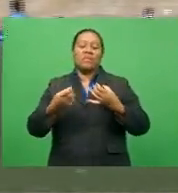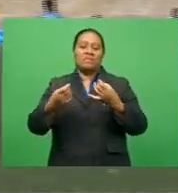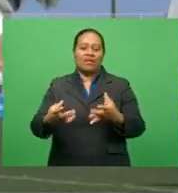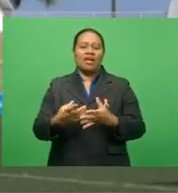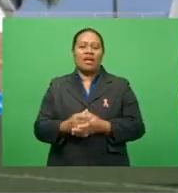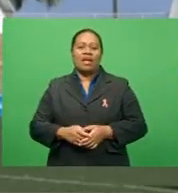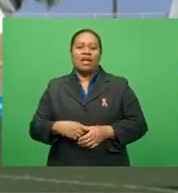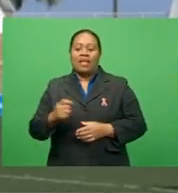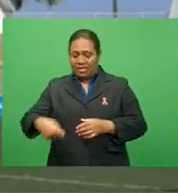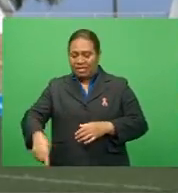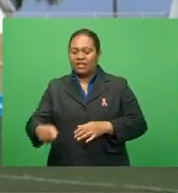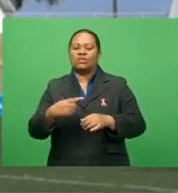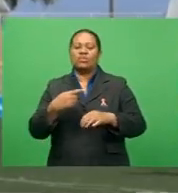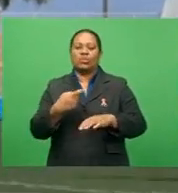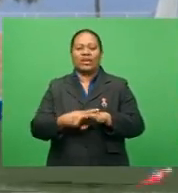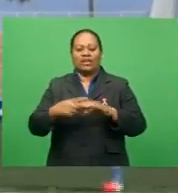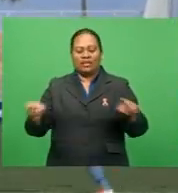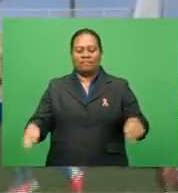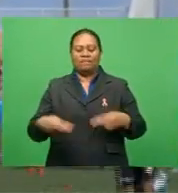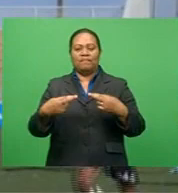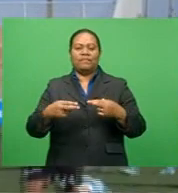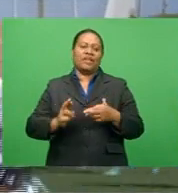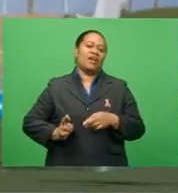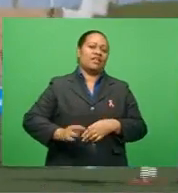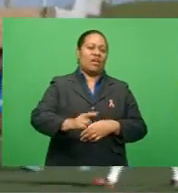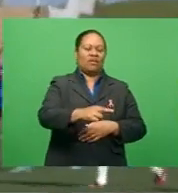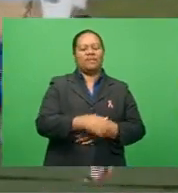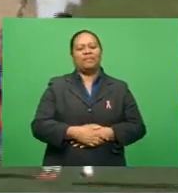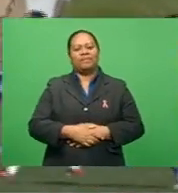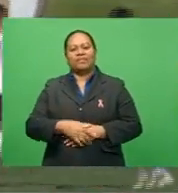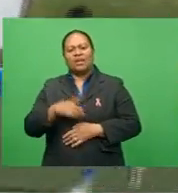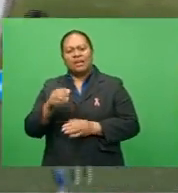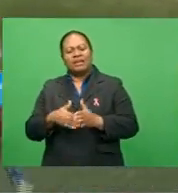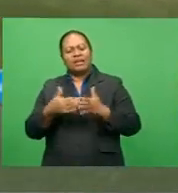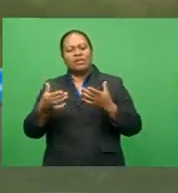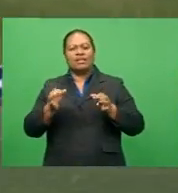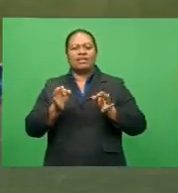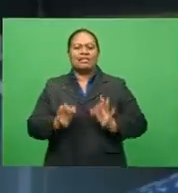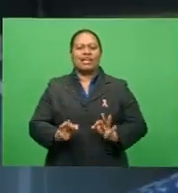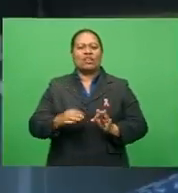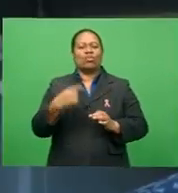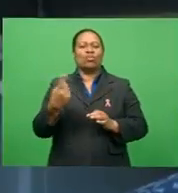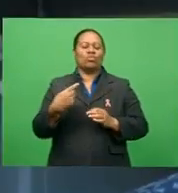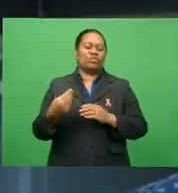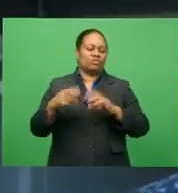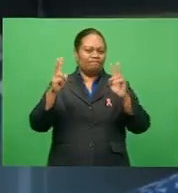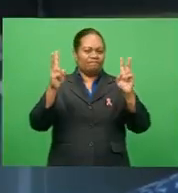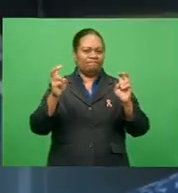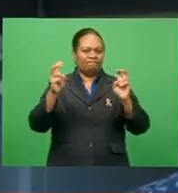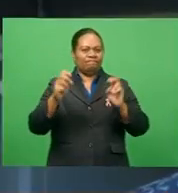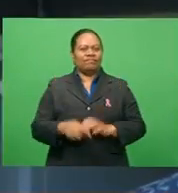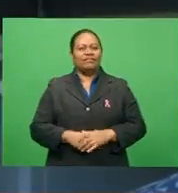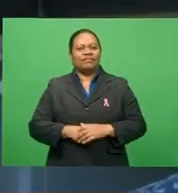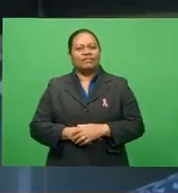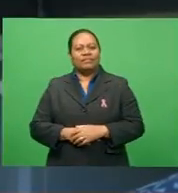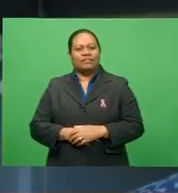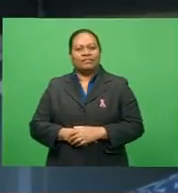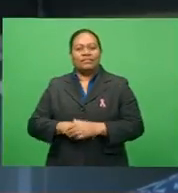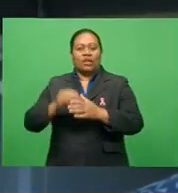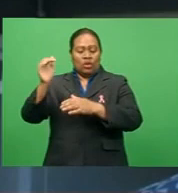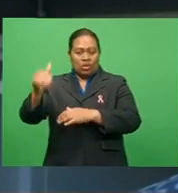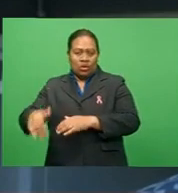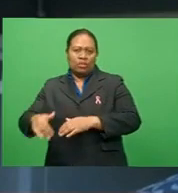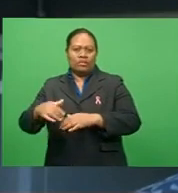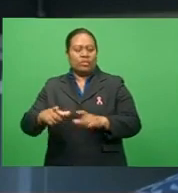on Rewa this week in a match that is more likely to decide the league title. Playing Rewa, at home will